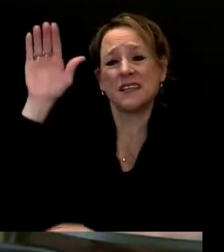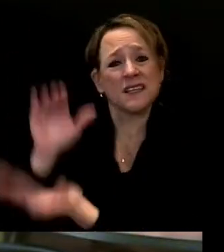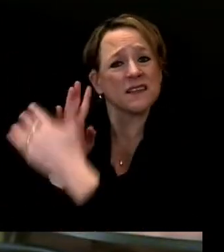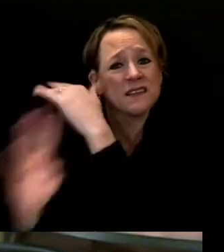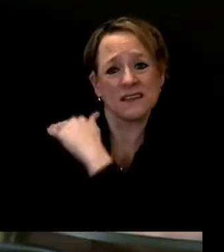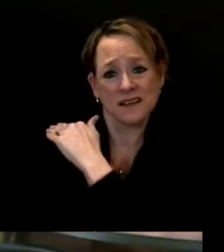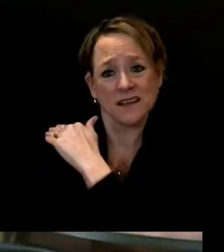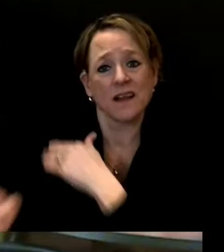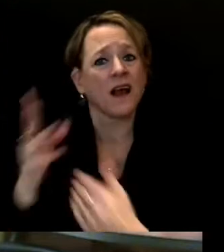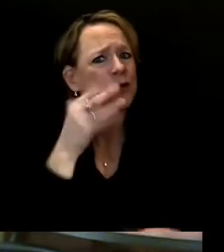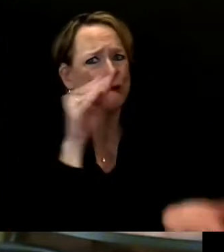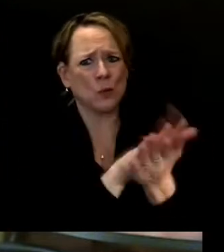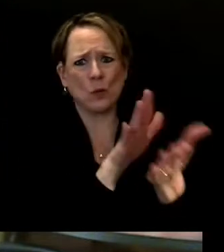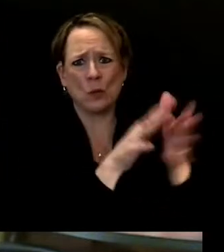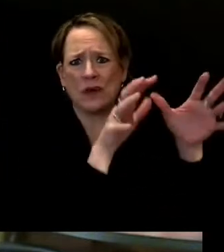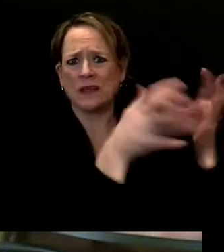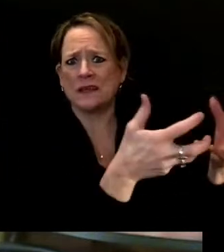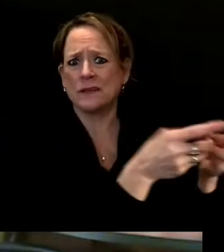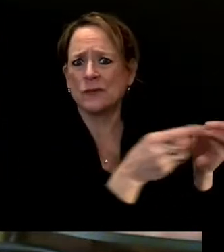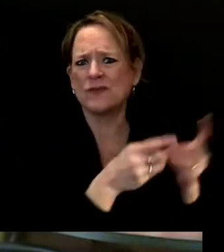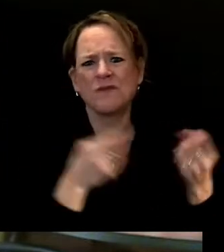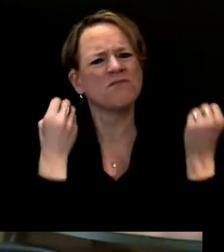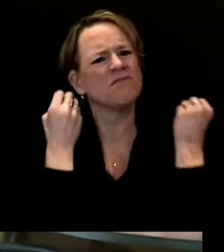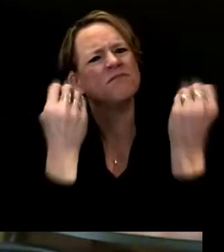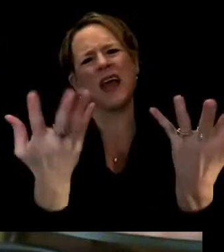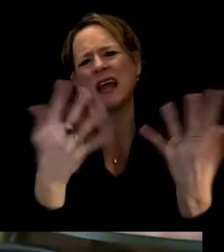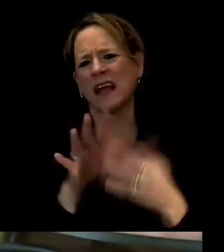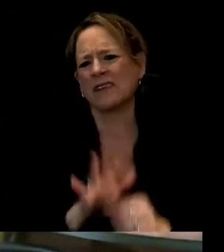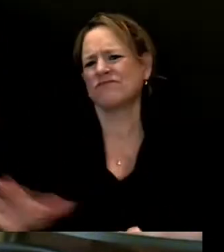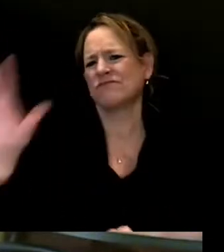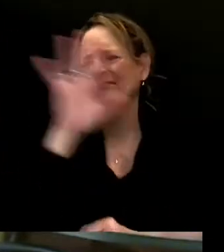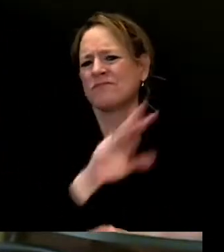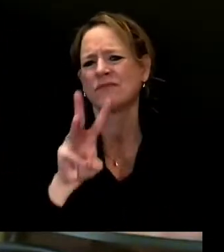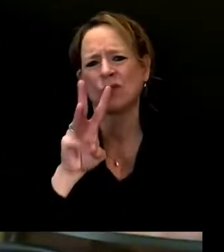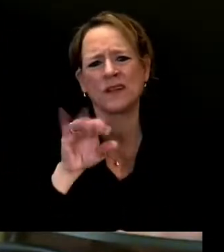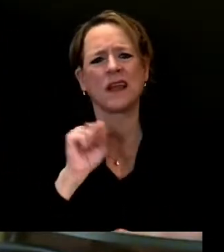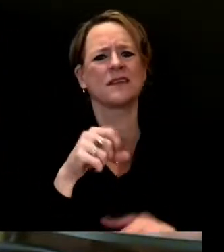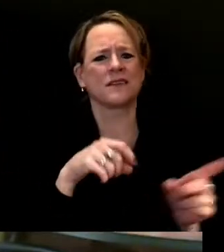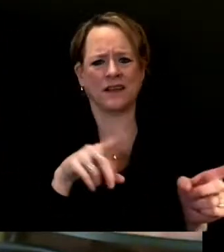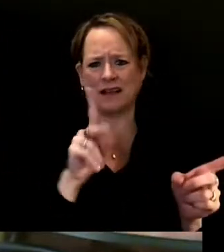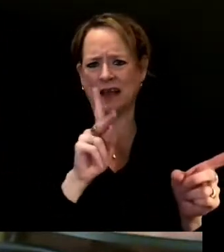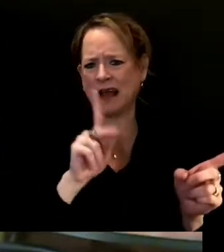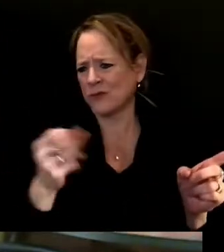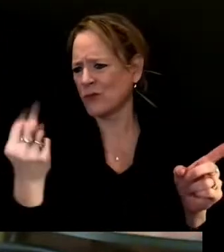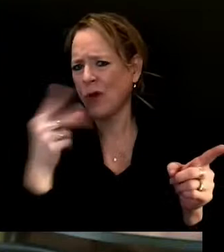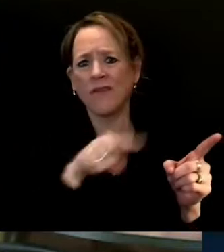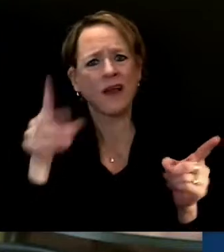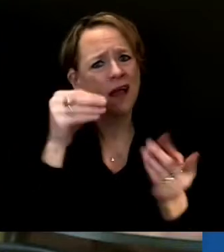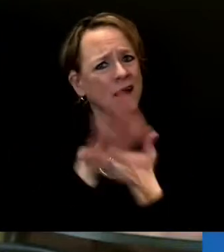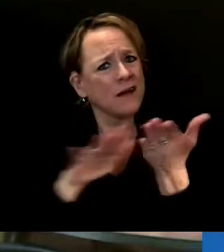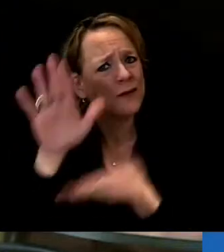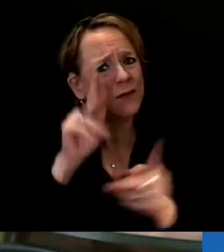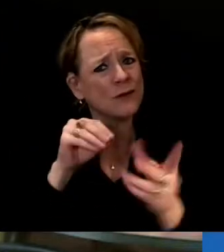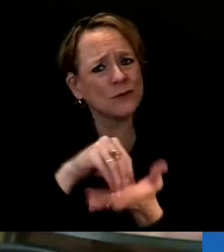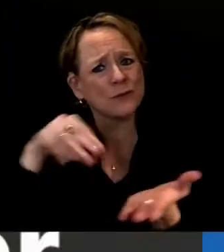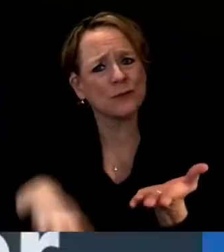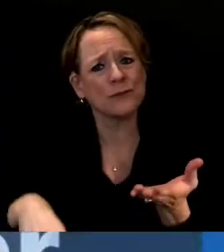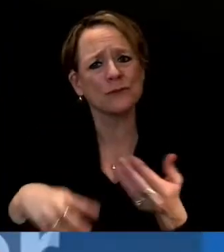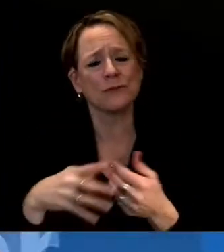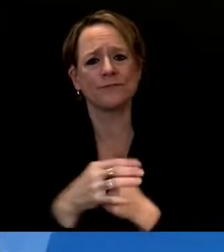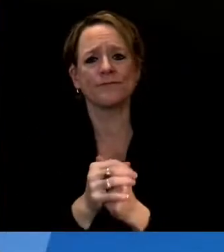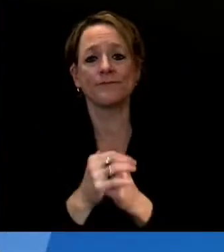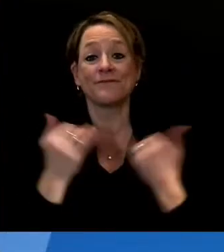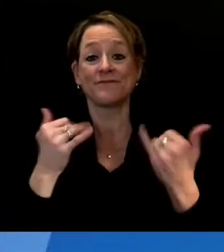for K-12 and college students. Thank you, and I will now turn things over for your questions. Thank you.